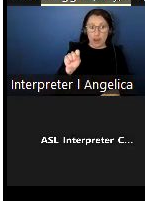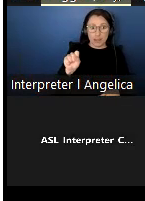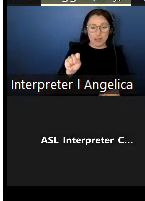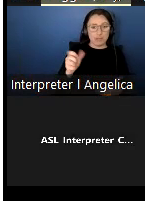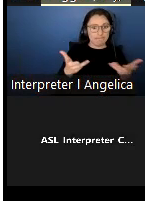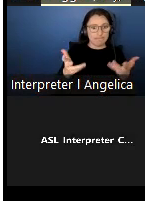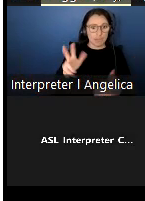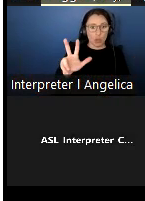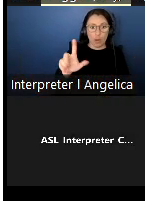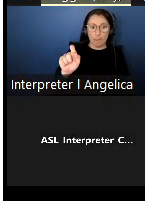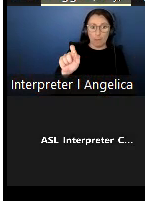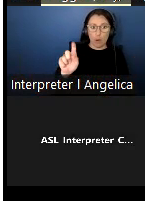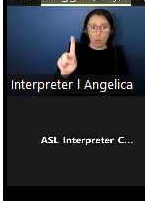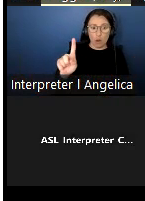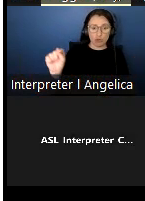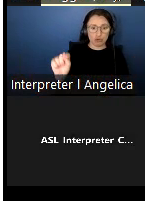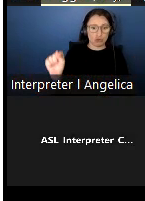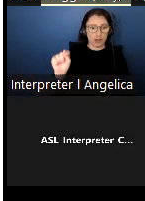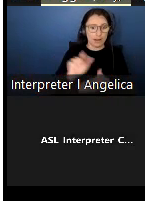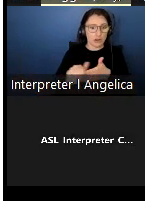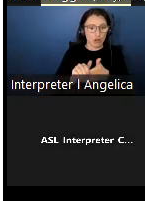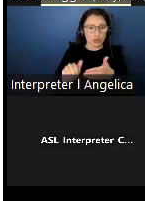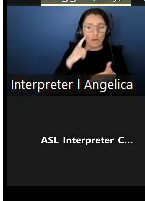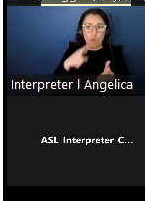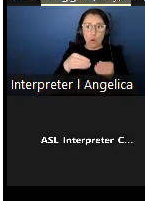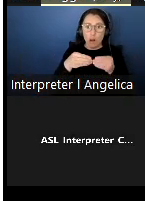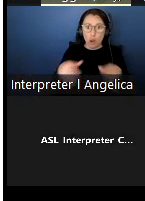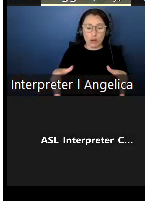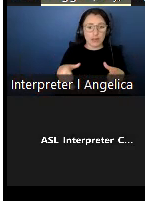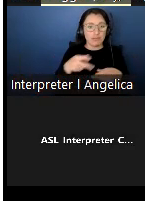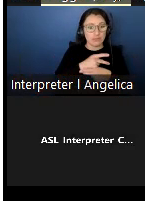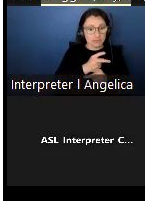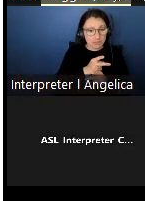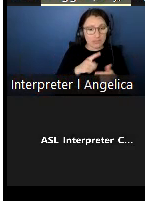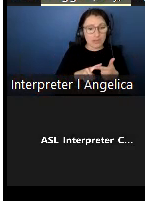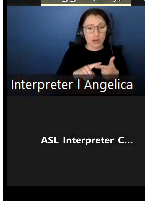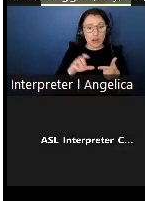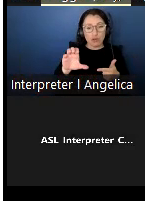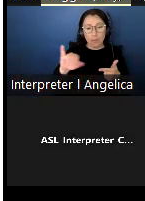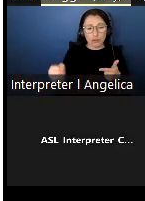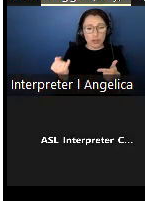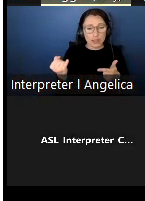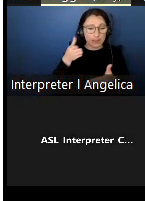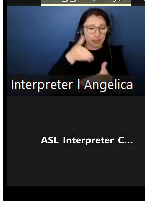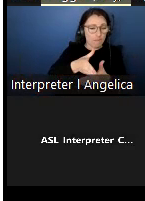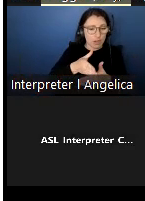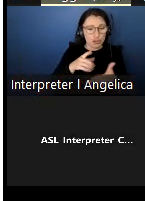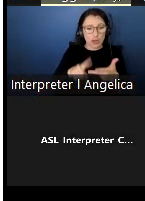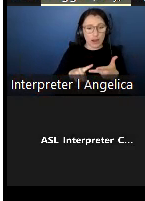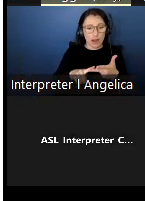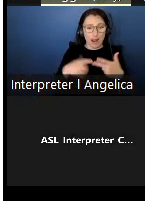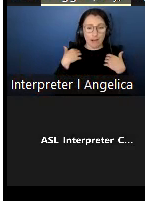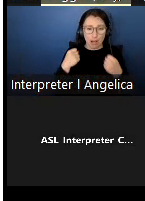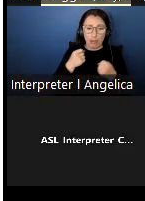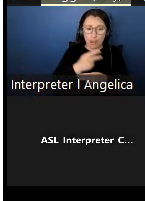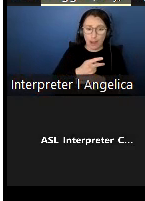$3.1 trillion of lost productivity, criminal justice intervention, and healthcare. And the breakdown of that